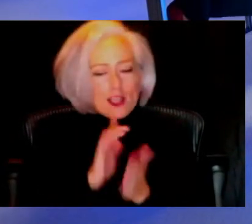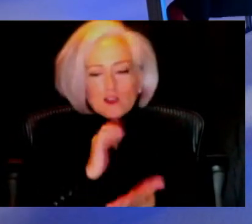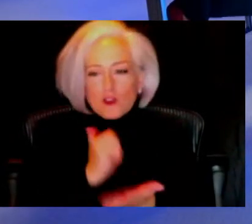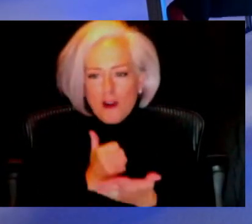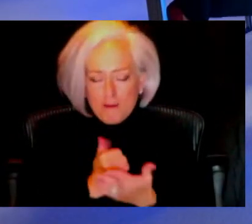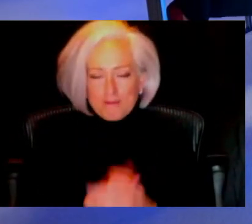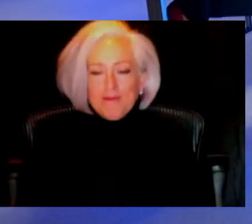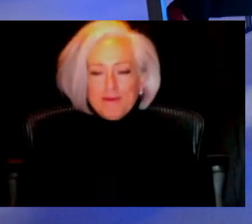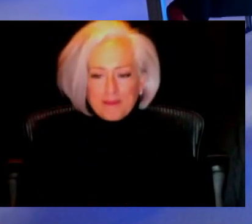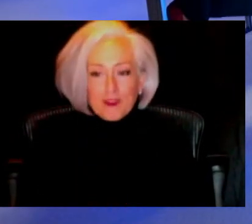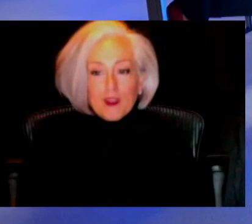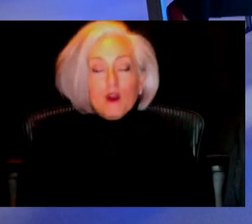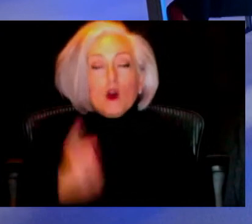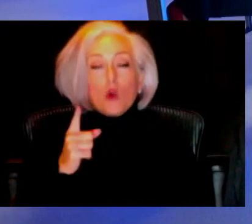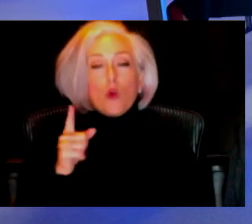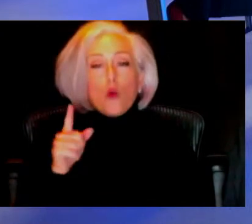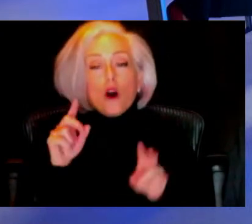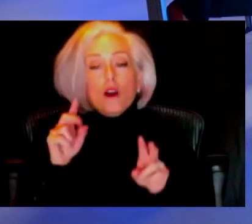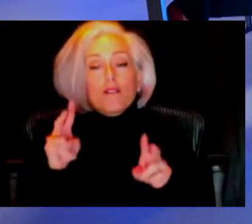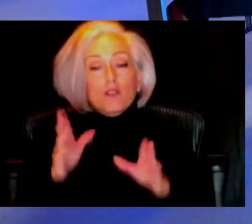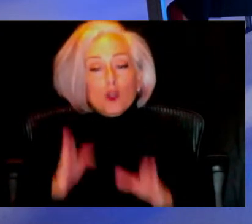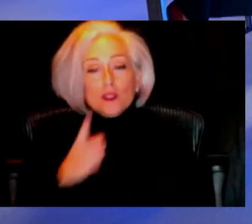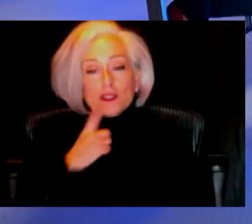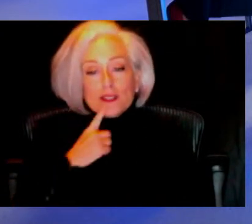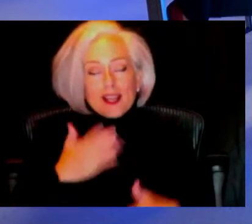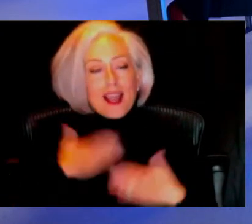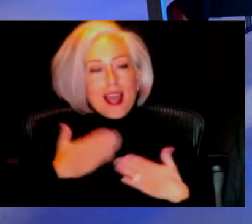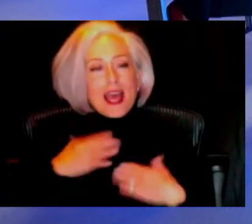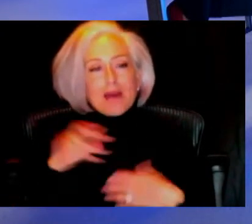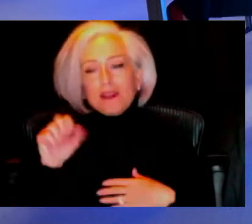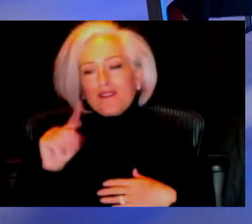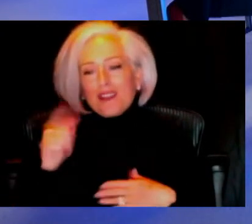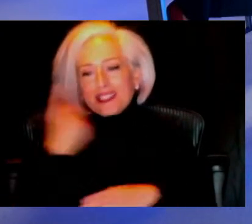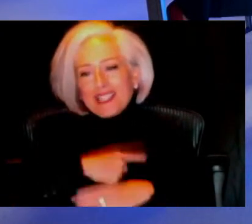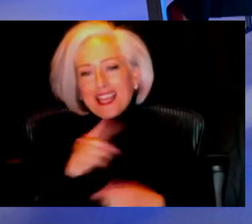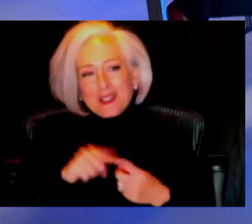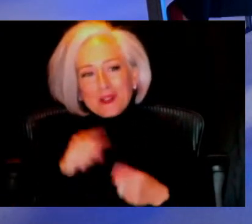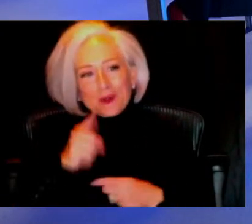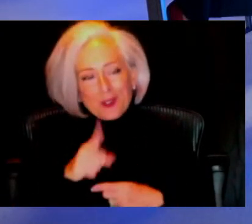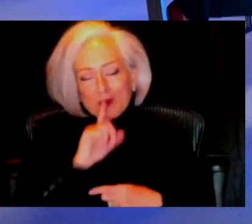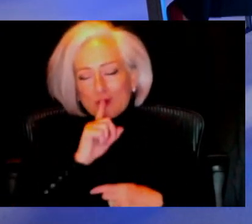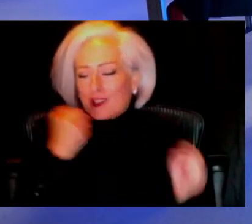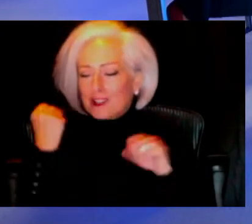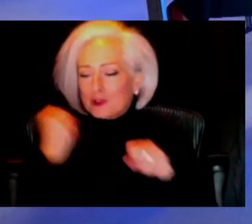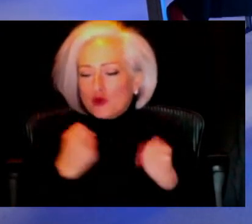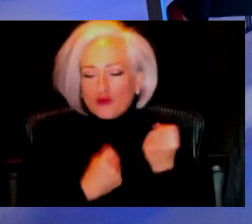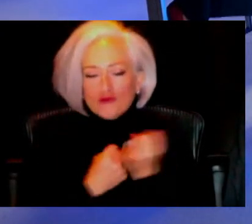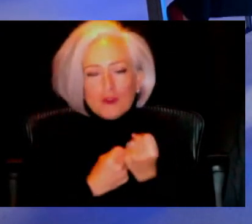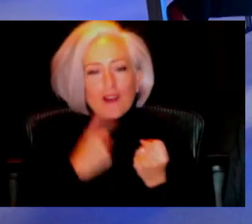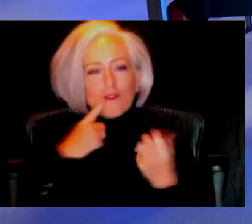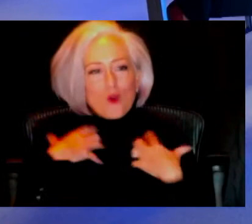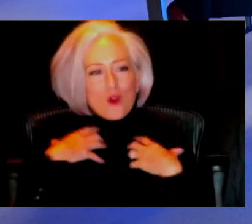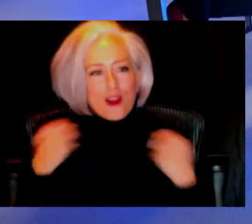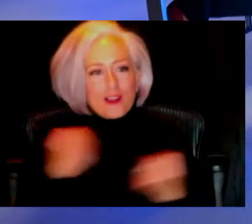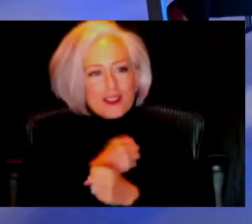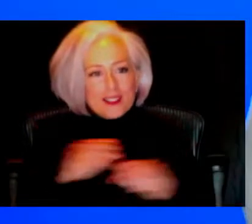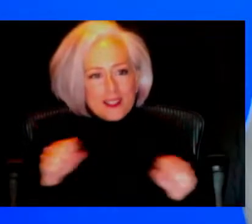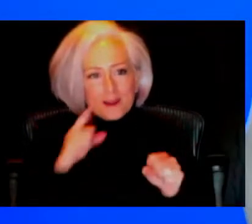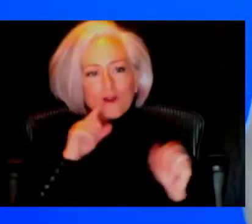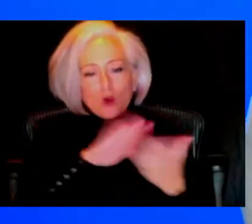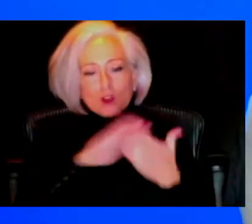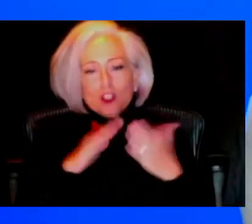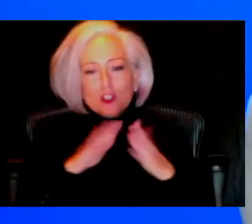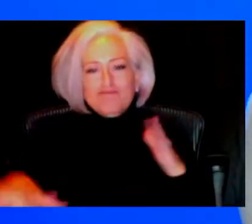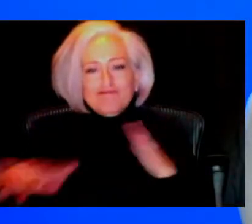our viewers, Dr. Jedlinski, says, Happy Veterans Day to you. She is a strong advocate for the health and safety of our children in our community. Thank you.